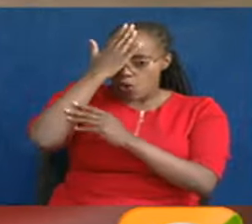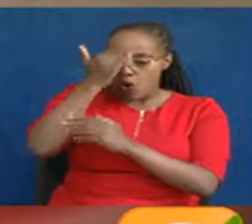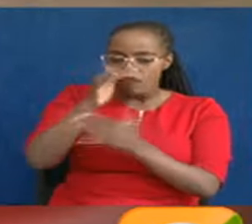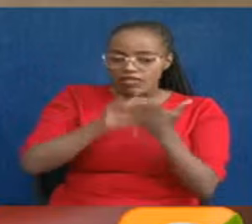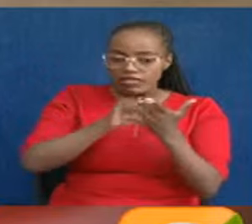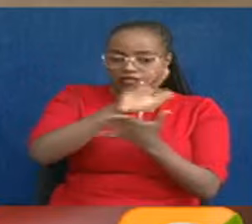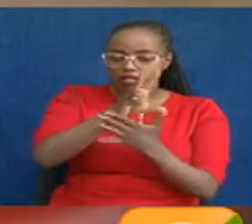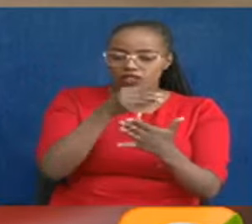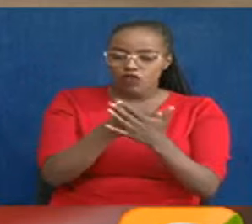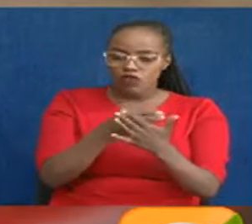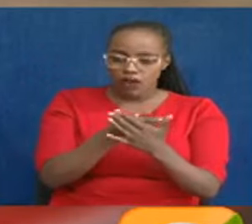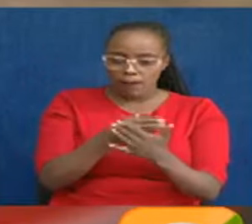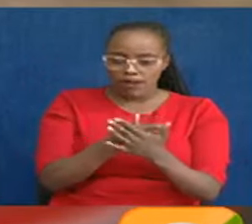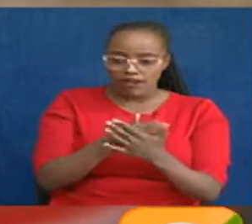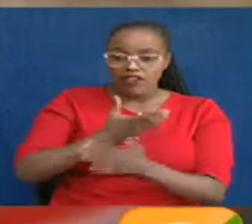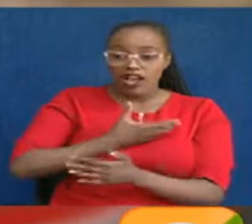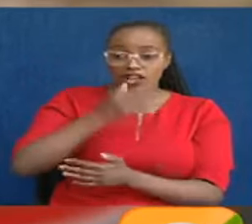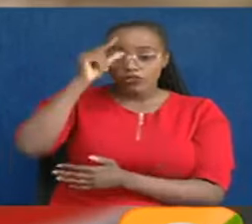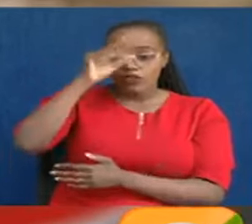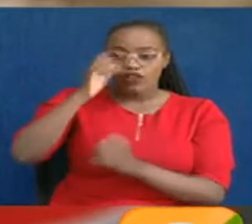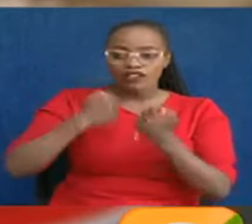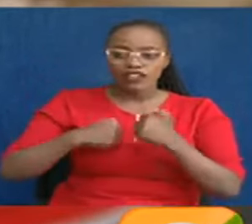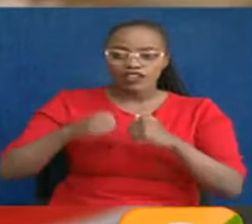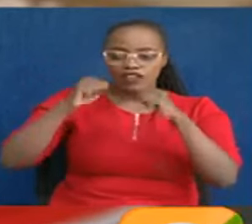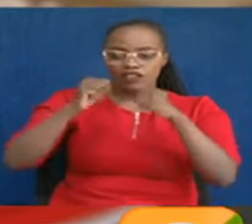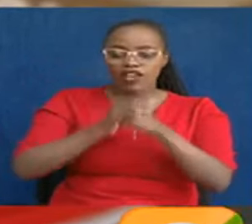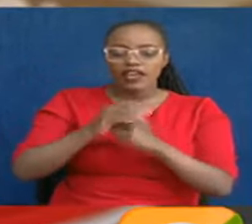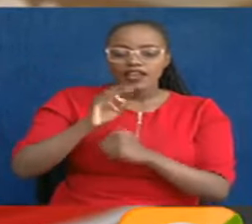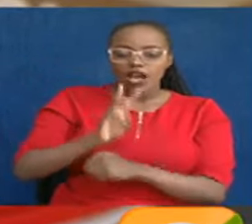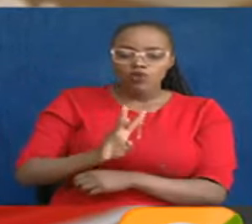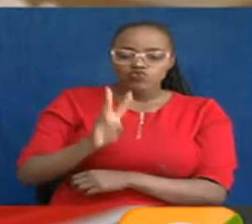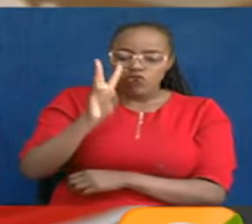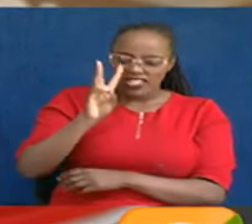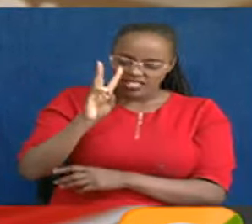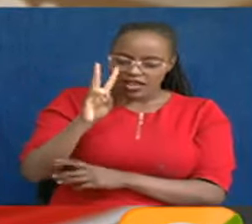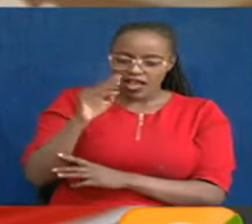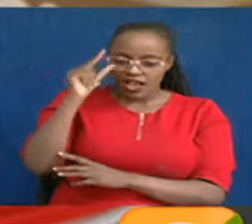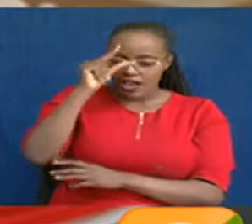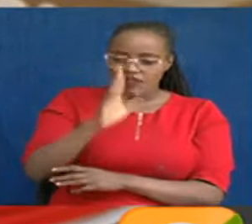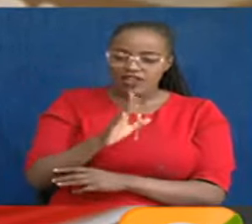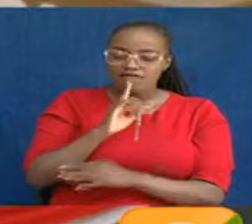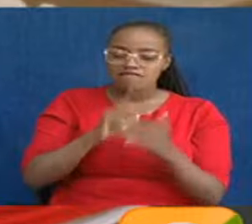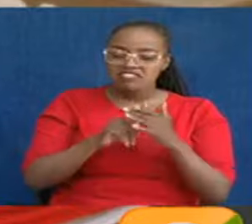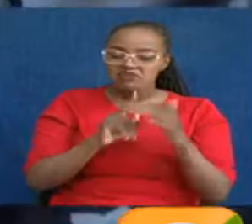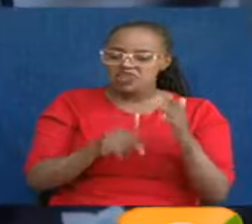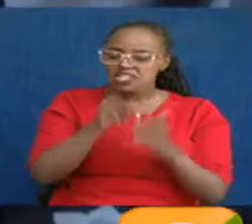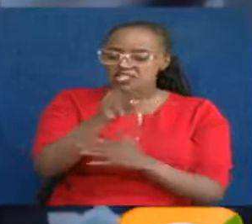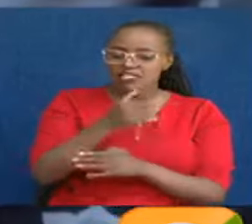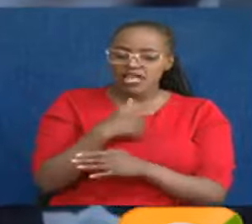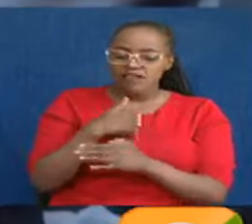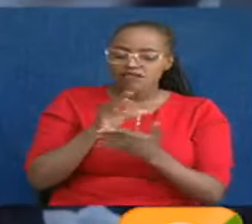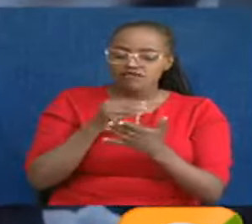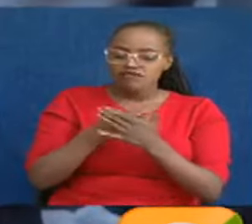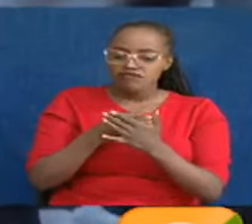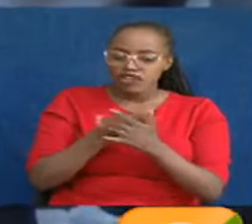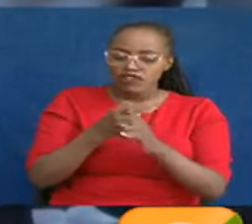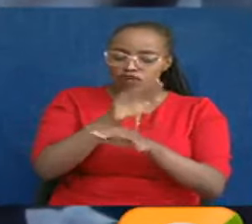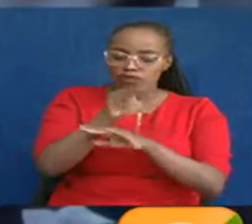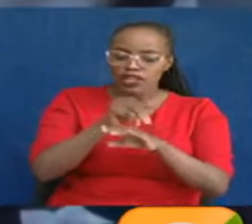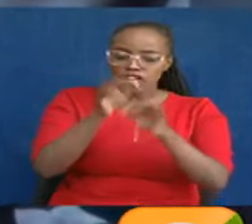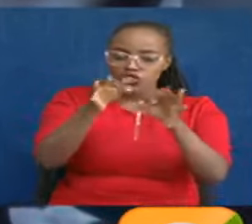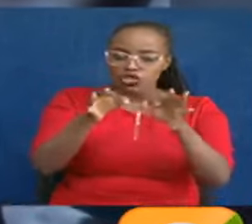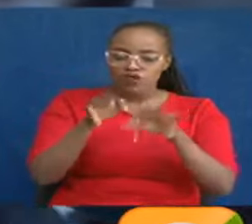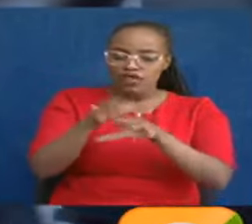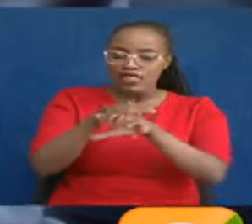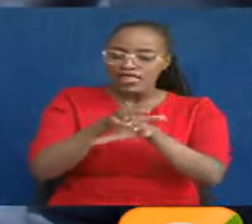of funds. Council of Governors Chair and Wajir Governor Ahmed Abdullahi says despite the releases from Treasury, the